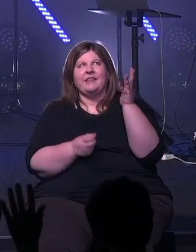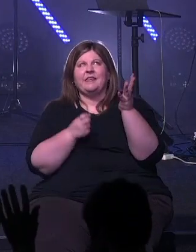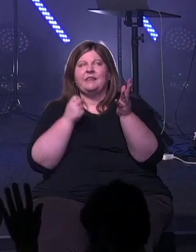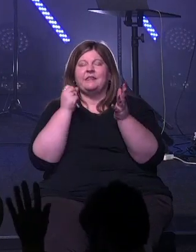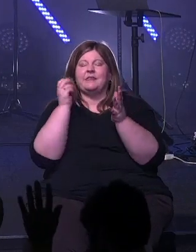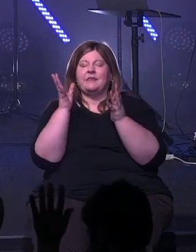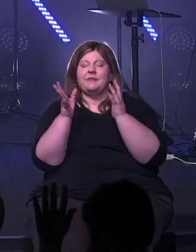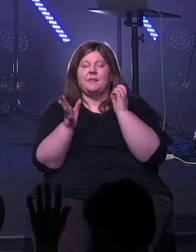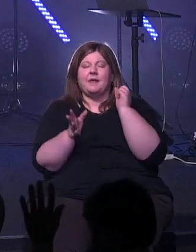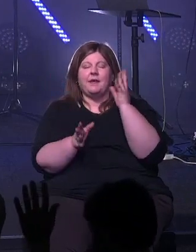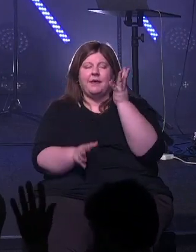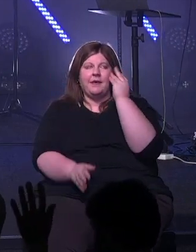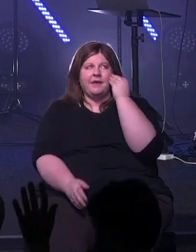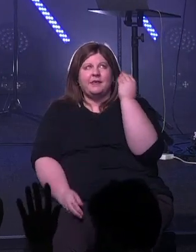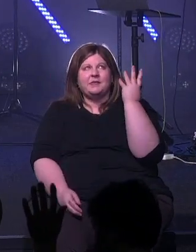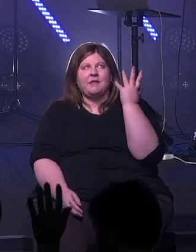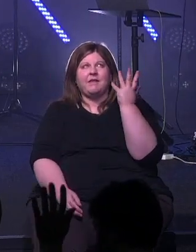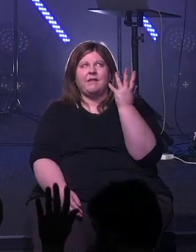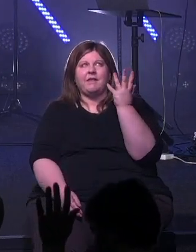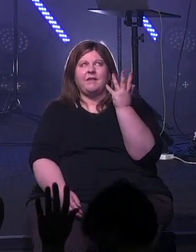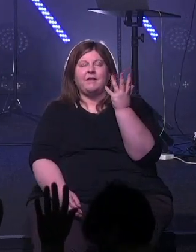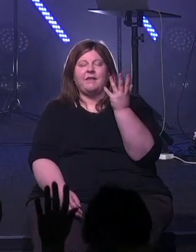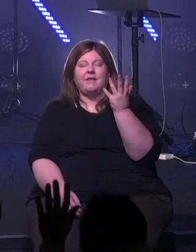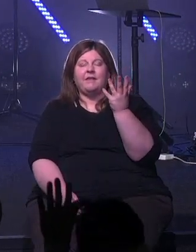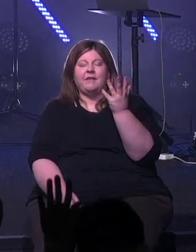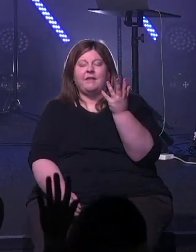and this is my